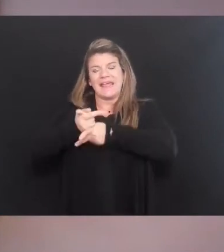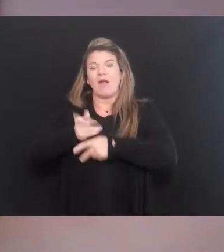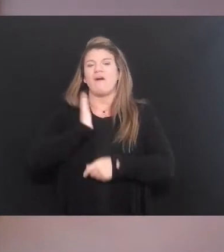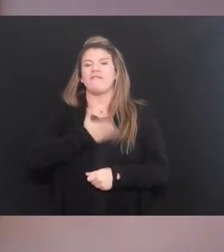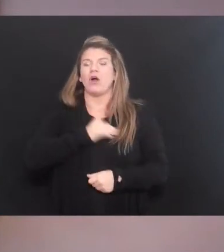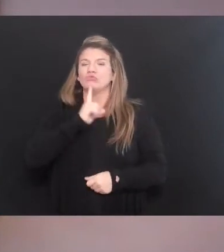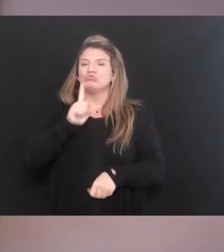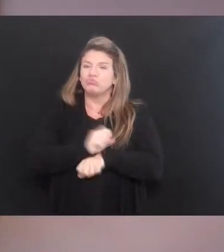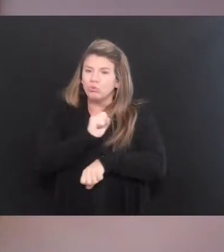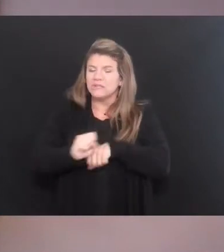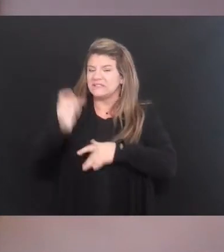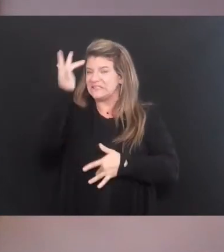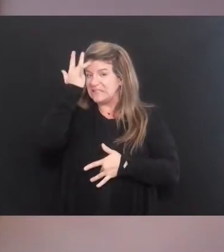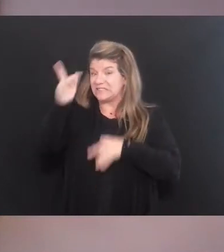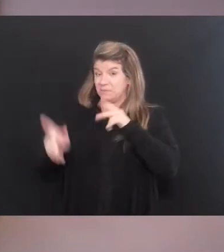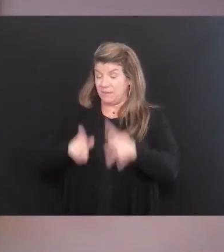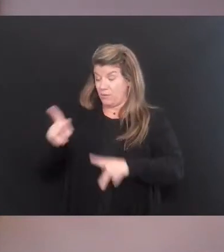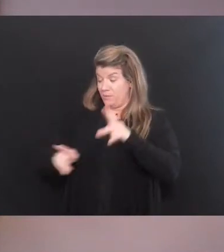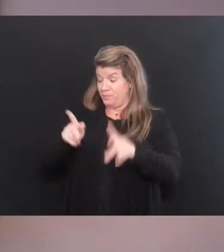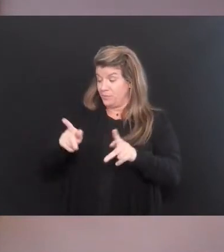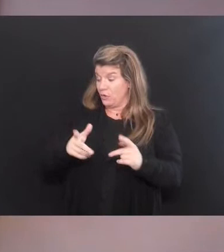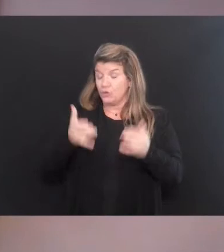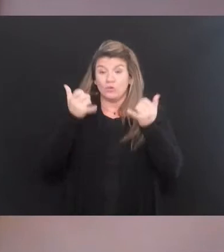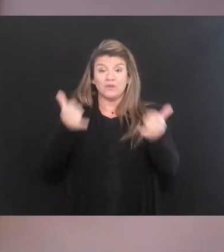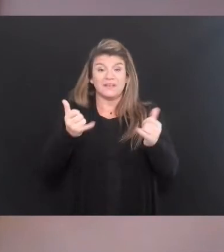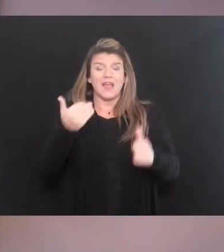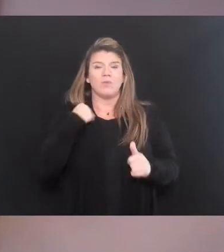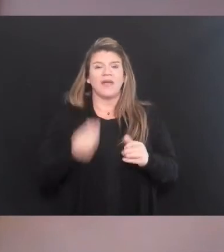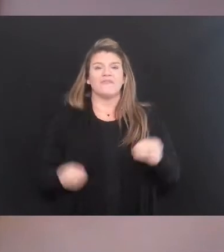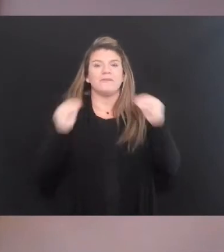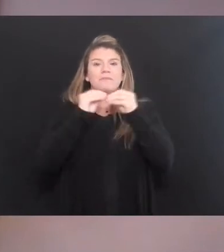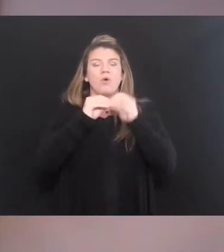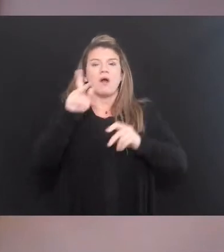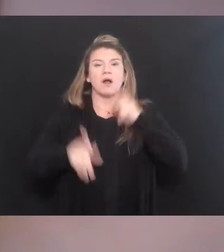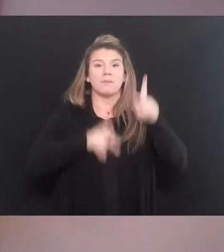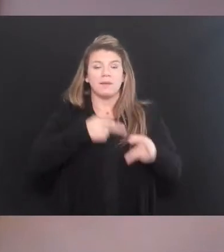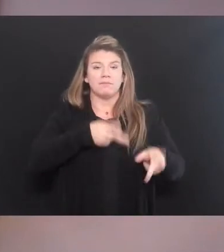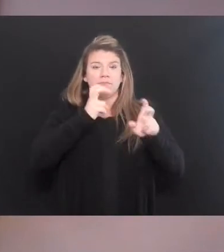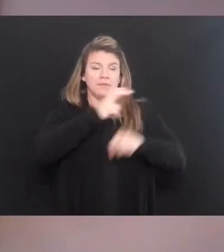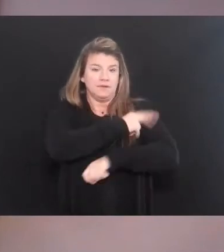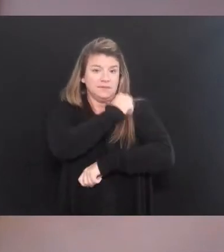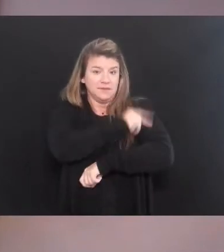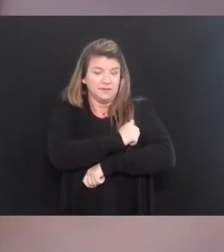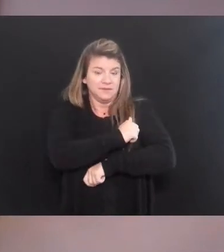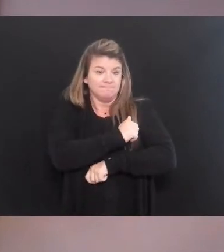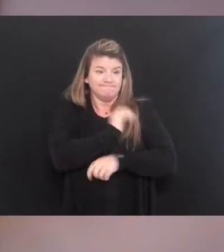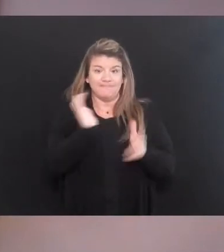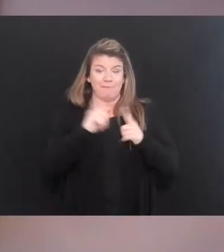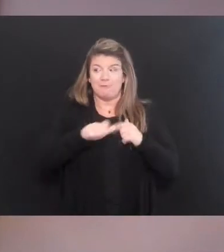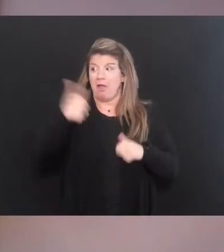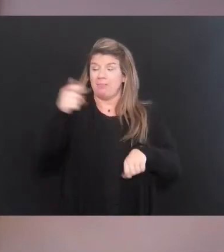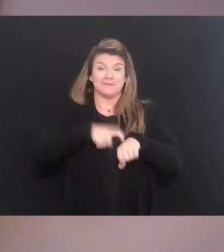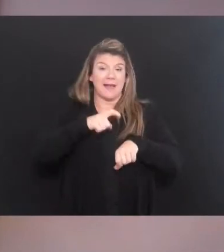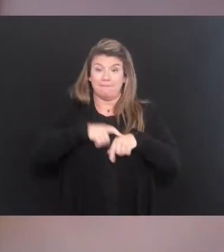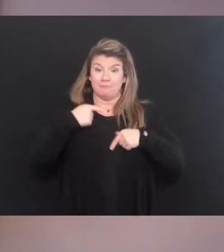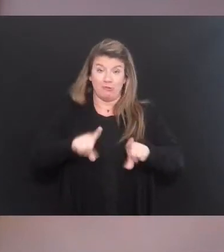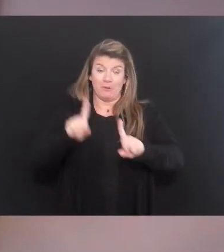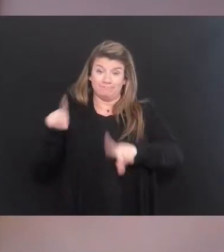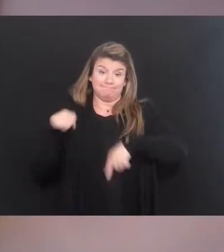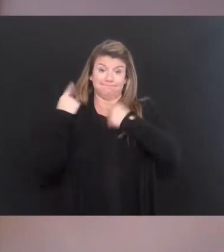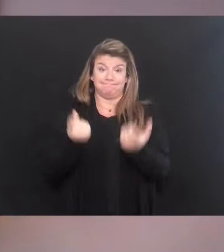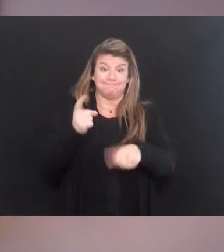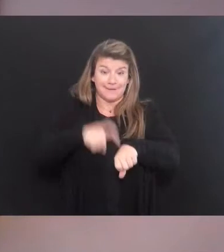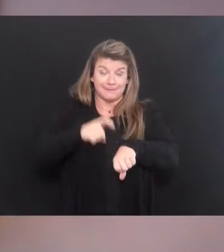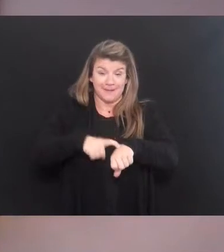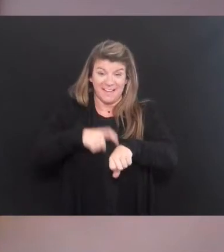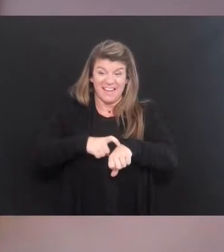people. So today we have more people in West Virginia hospitals than we've had at any other point during the COVID pandemic.